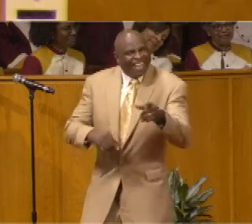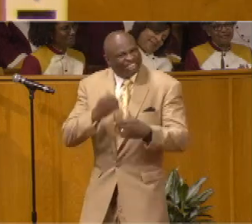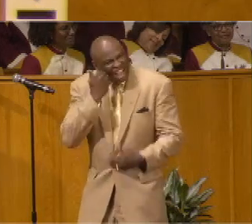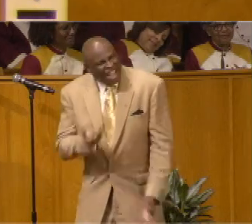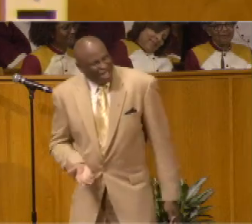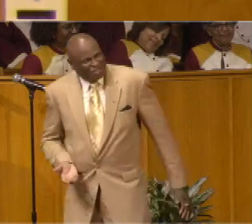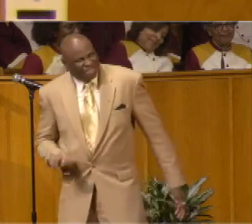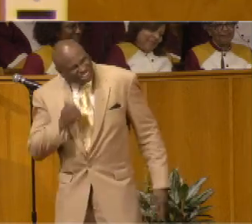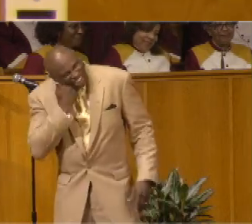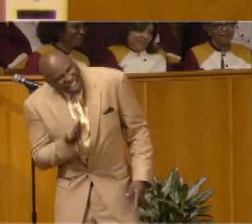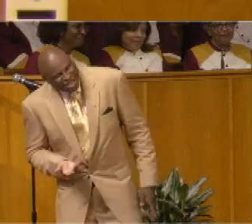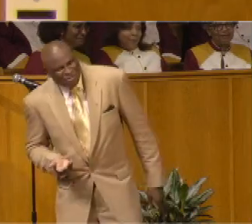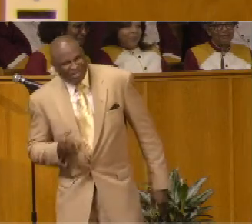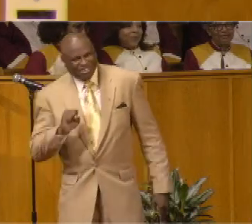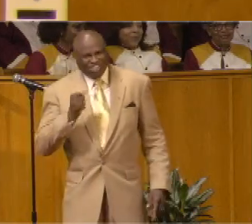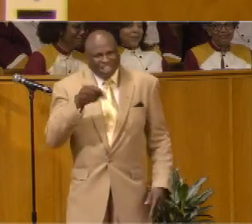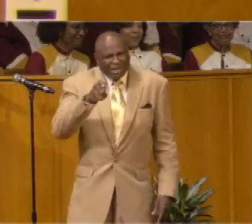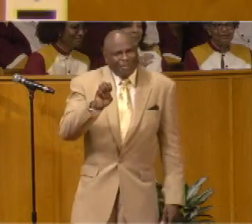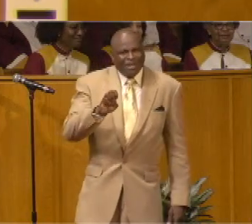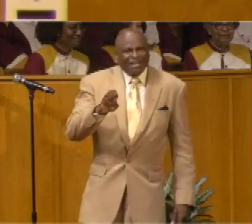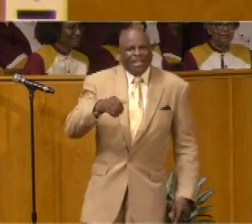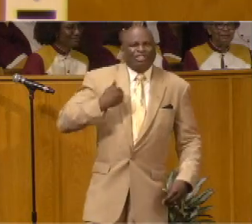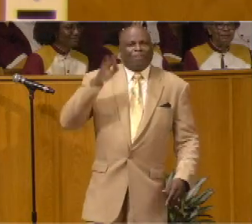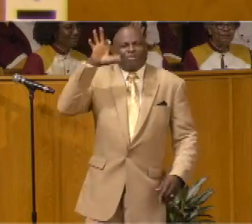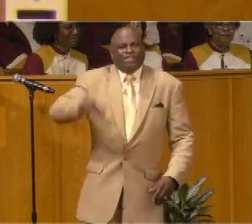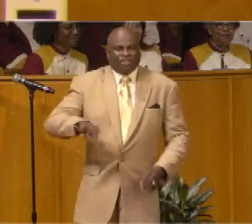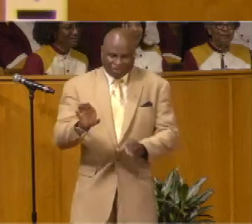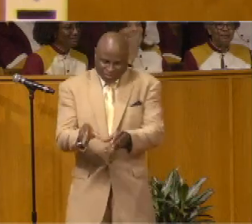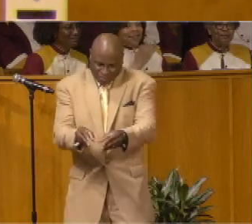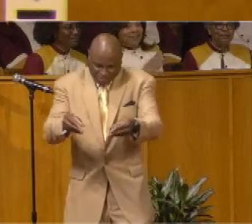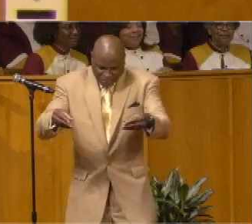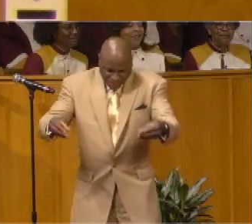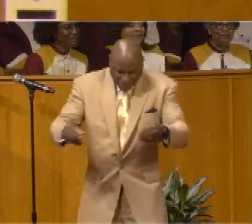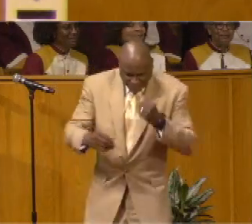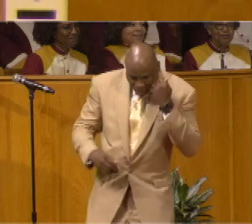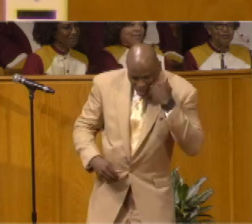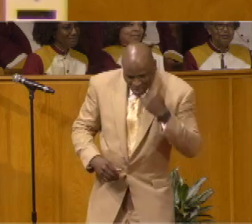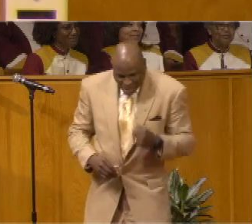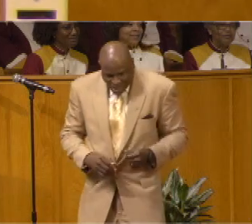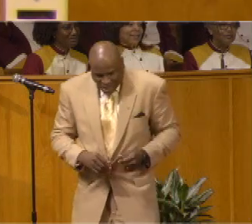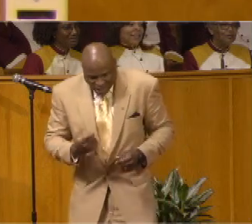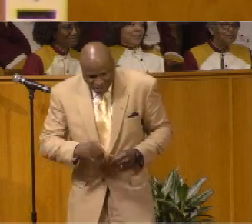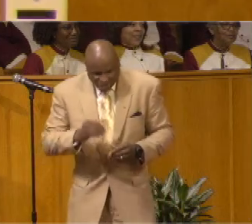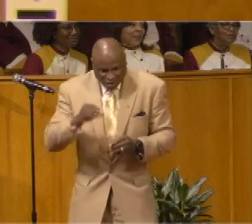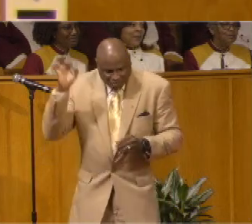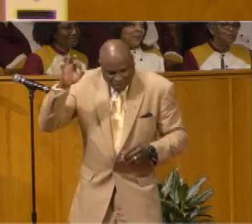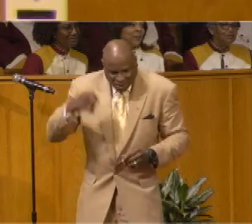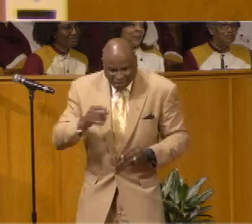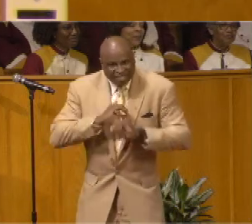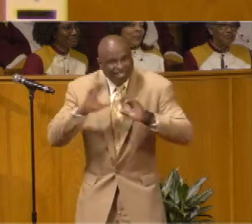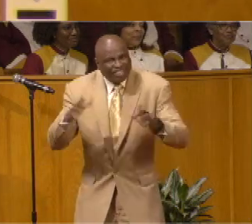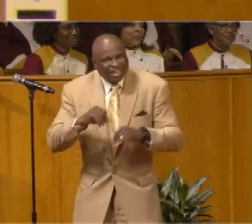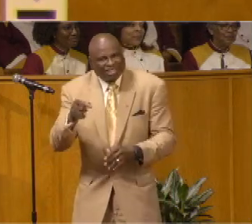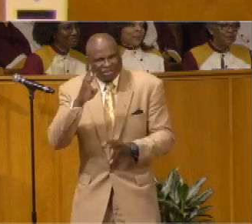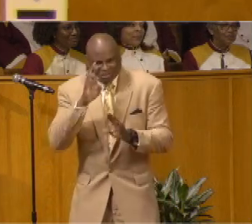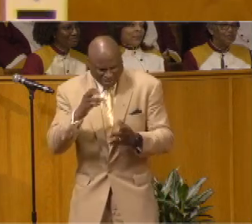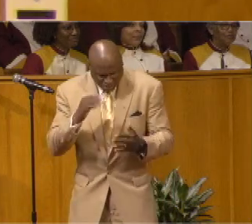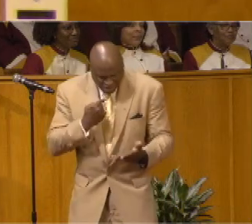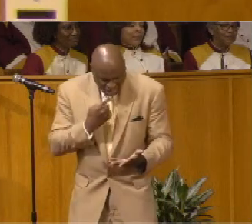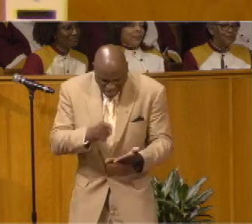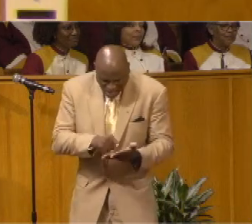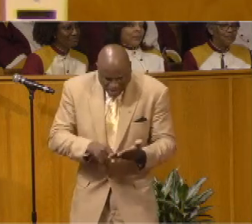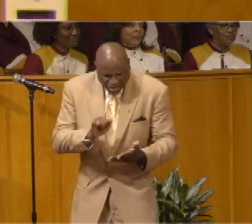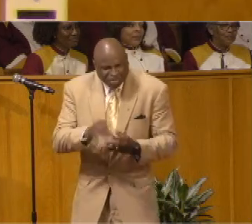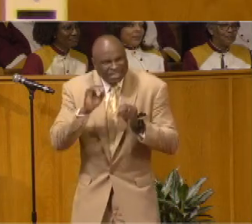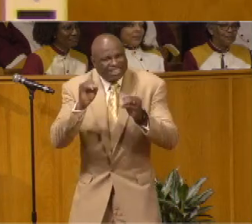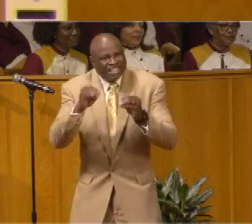Shame. I teach young preachers to open up a Bible, and in your sermon, you don't say nothing I didn't expect you to say because you